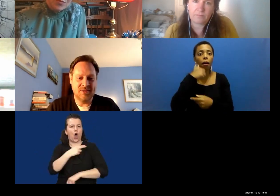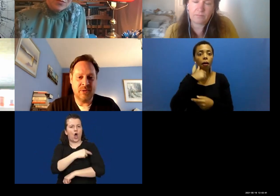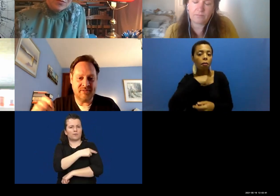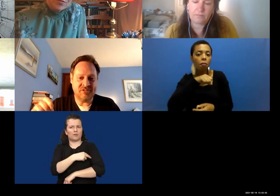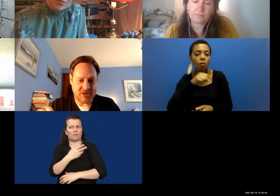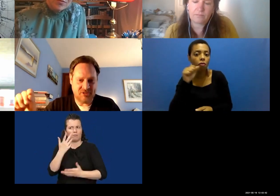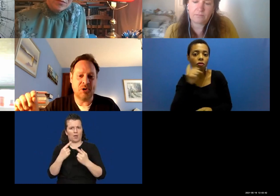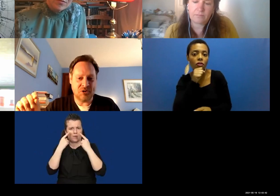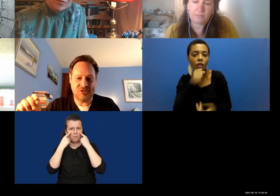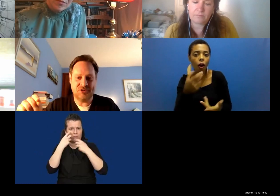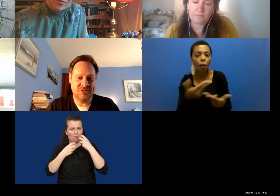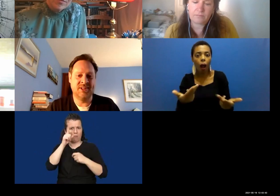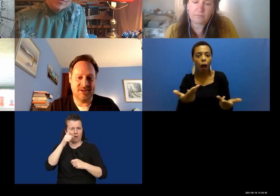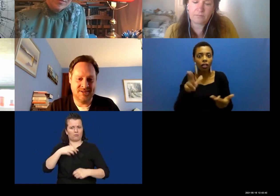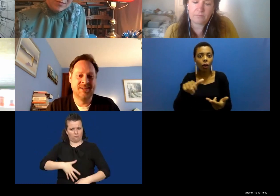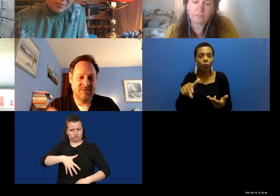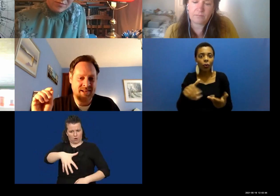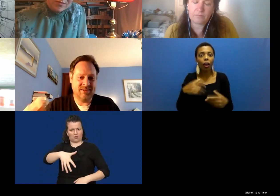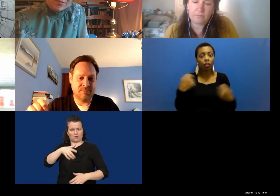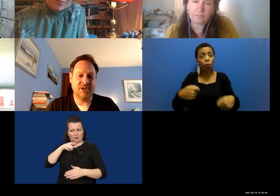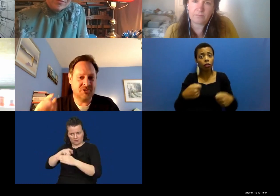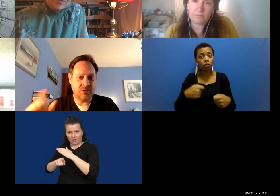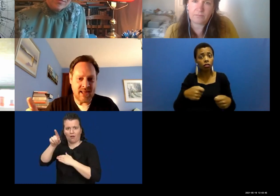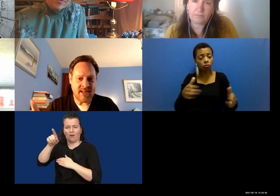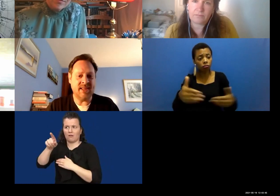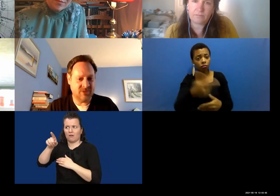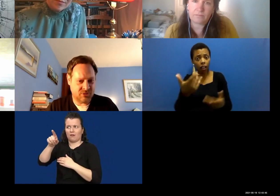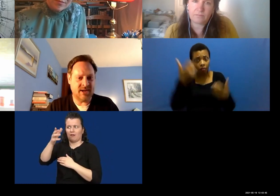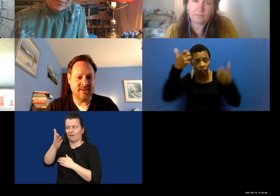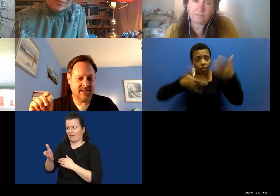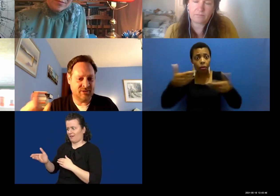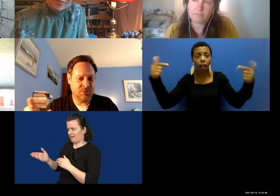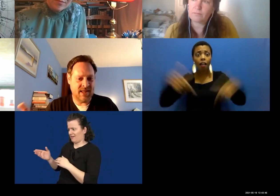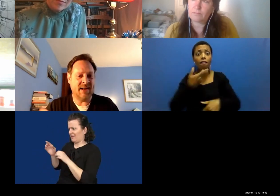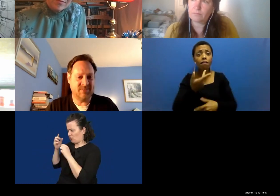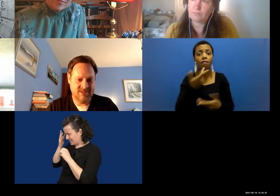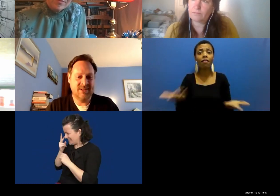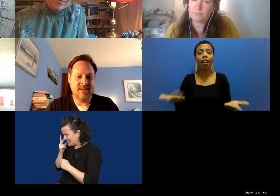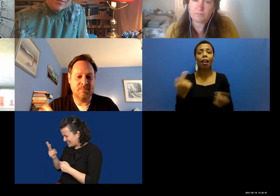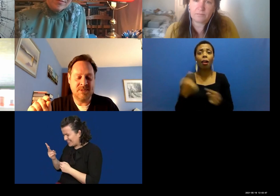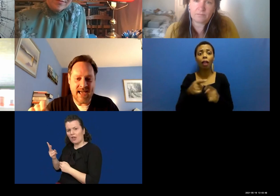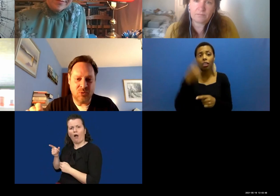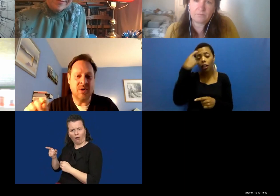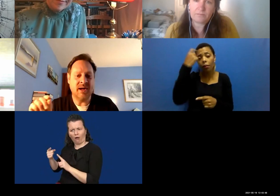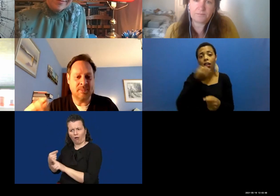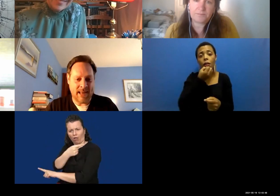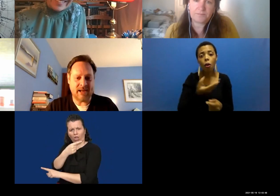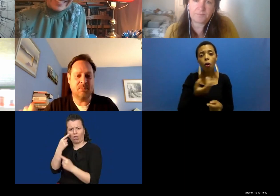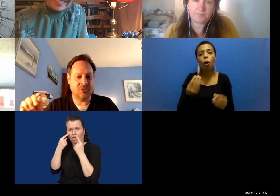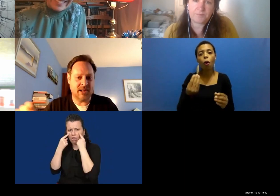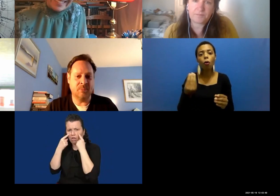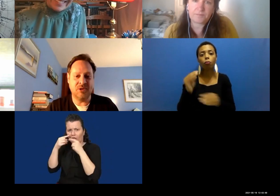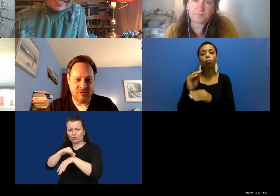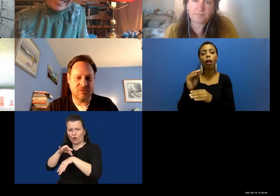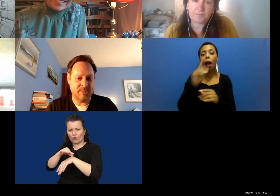speaking, we have ticked the box there, right? Somebody has gone, hey, that's a great idea. Let's put that in yellow and black